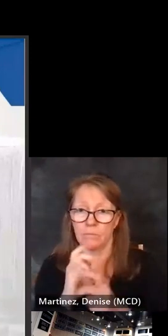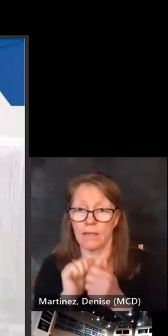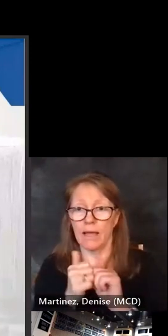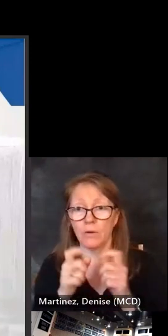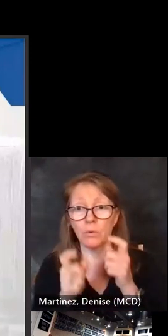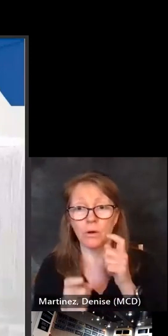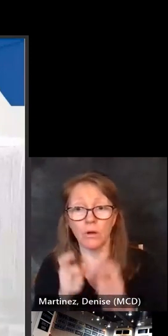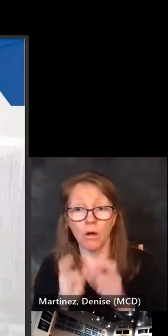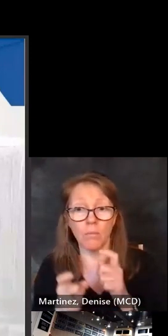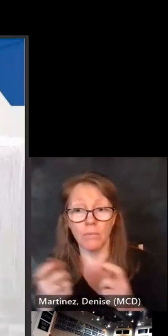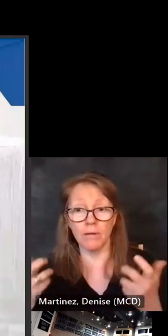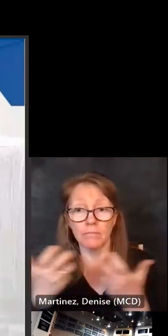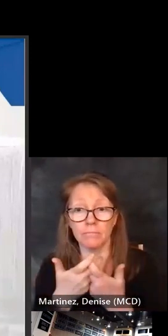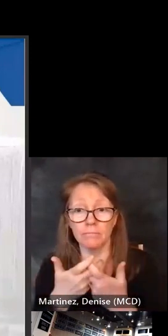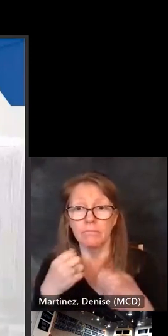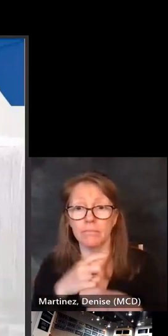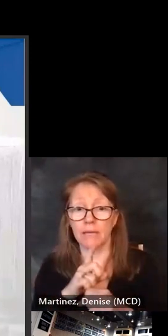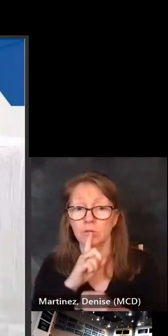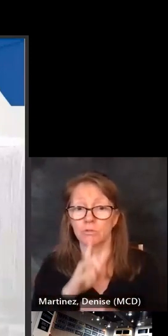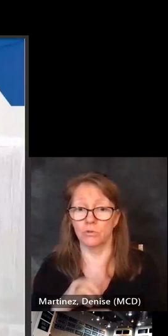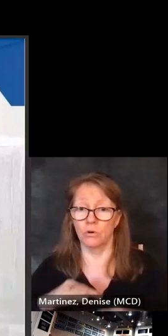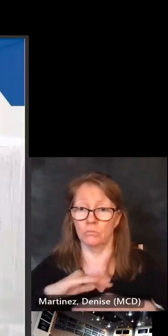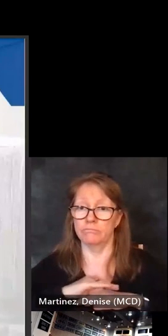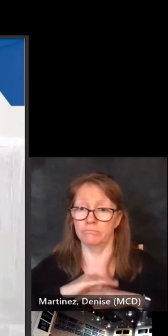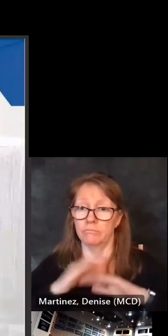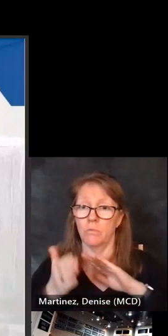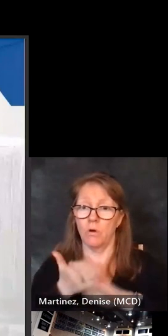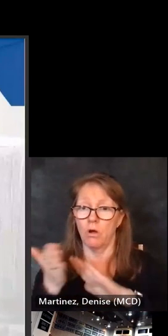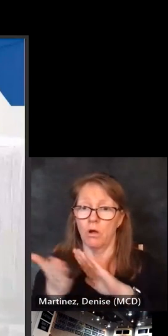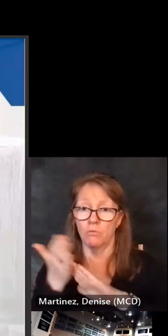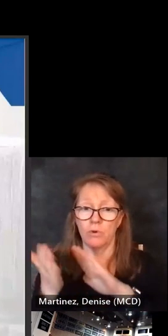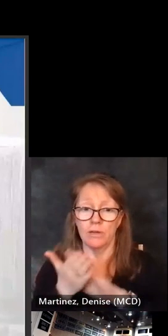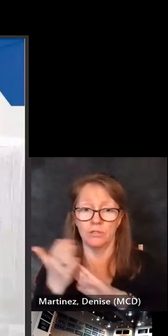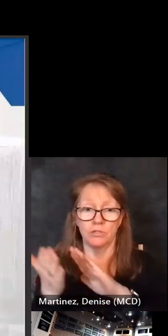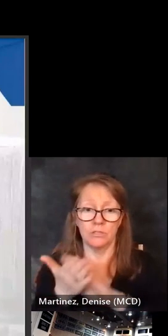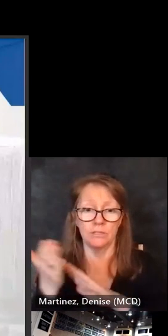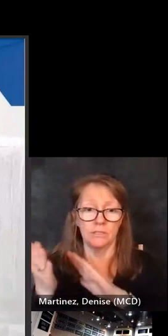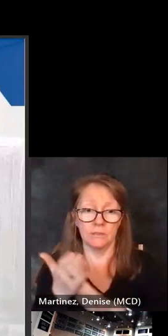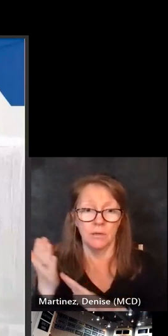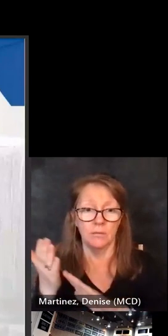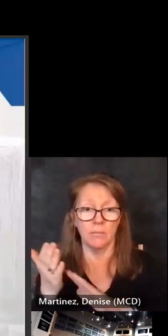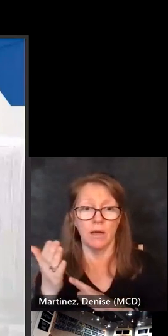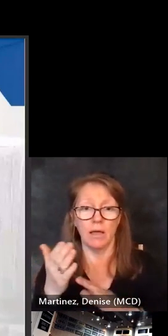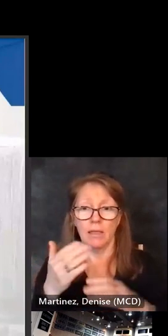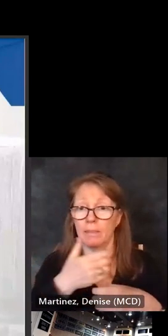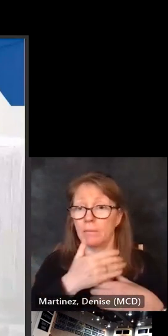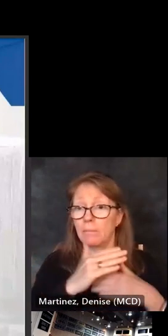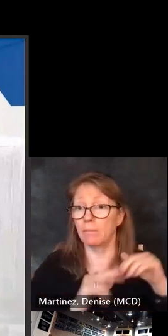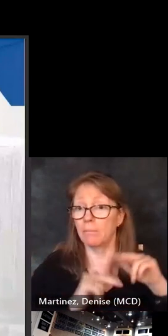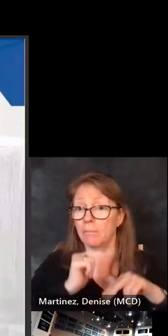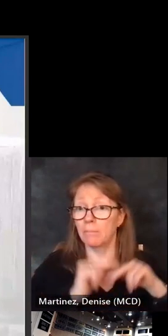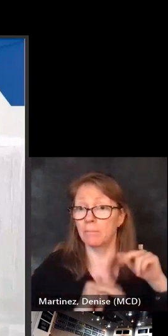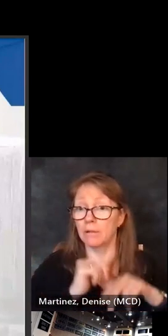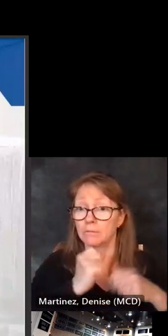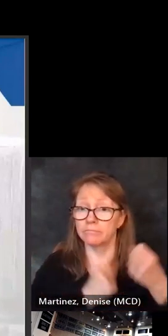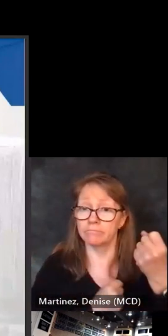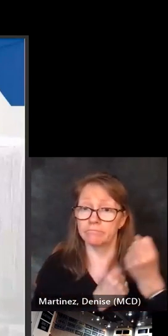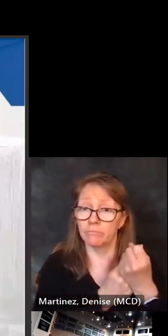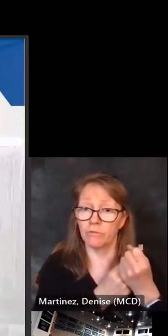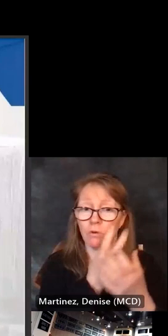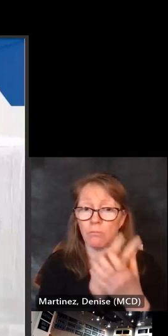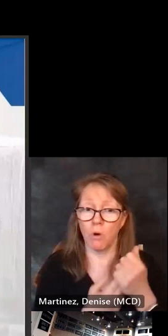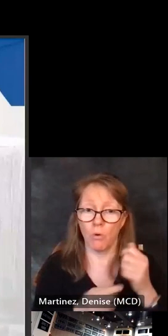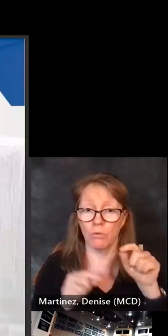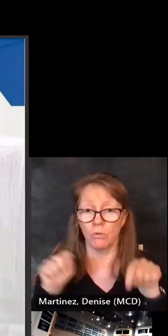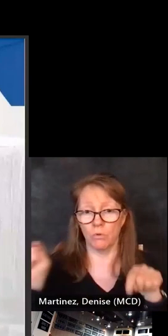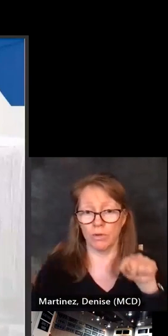we're always able to be operational by feeding the facility from two diverse locations. And in terms